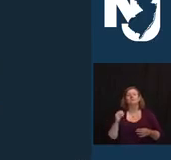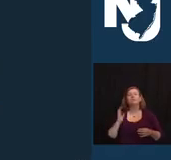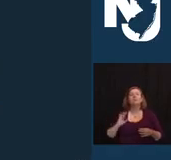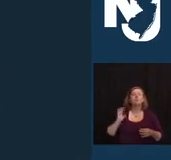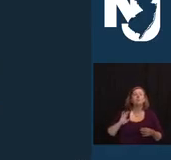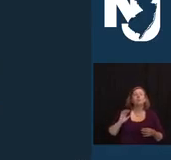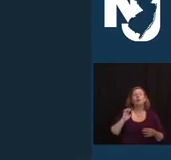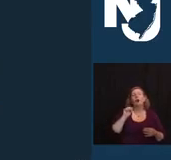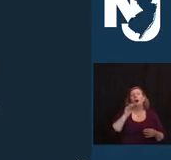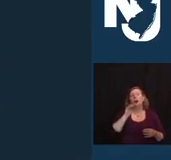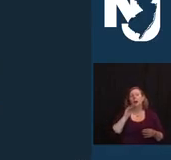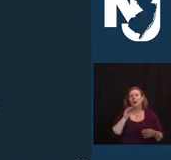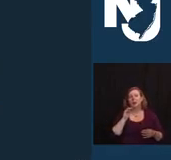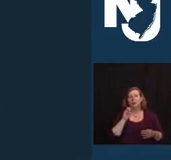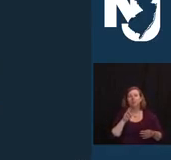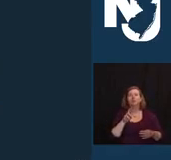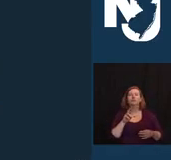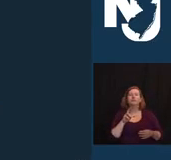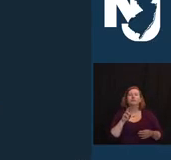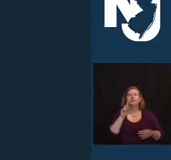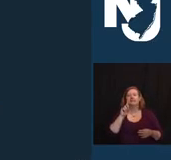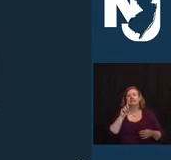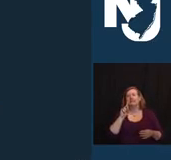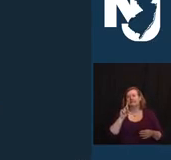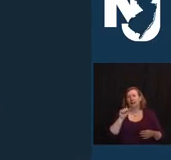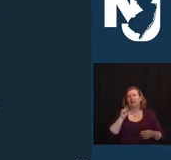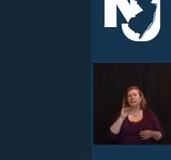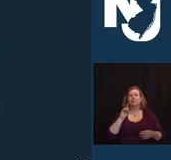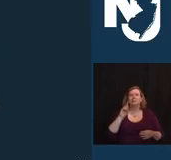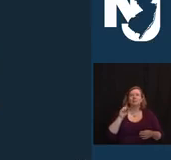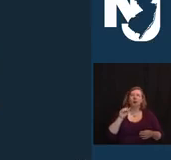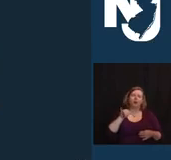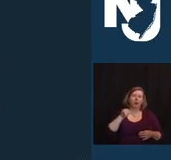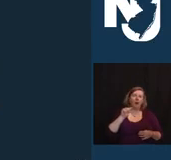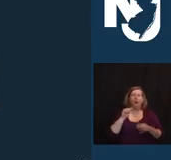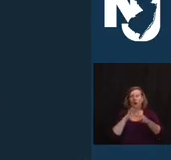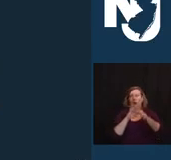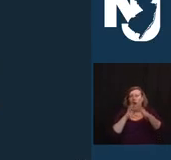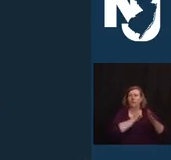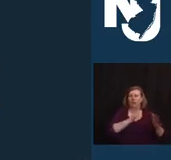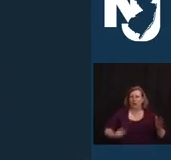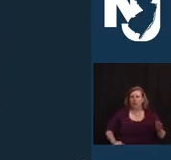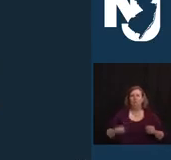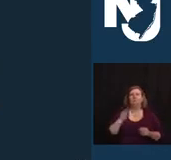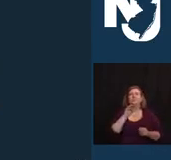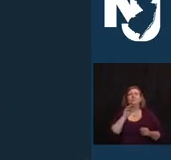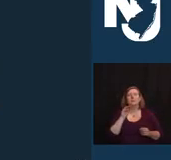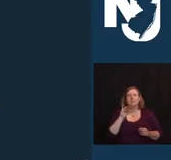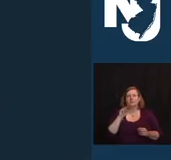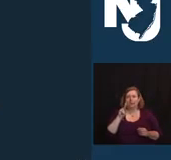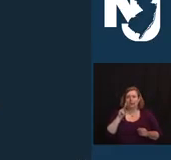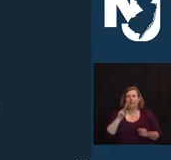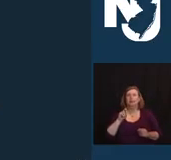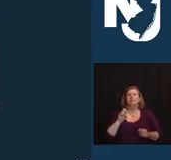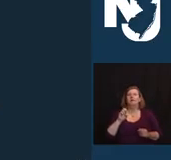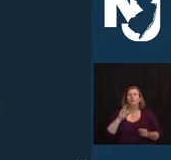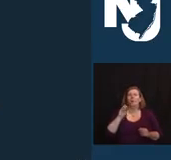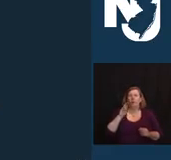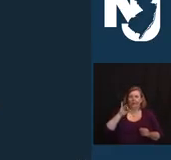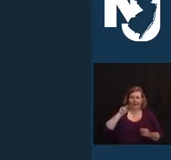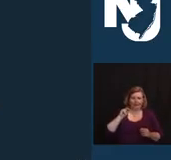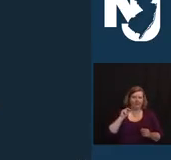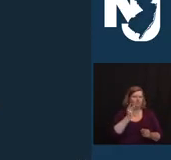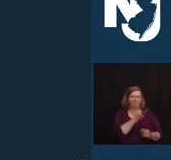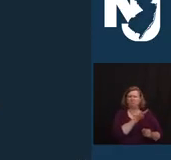Danny Dayan, another dear friend, and Michael Oren. These members represent the true depth of the Jewish community in New